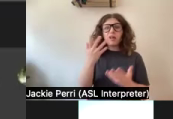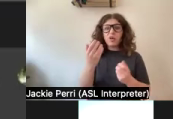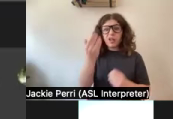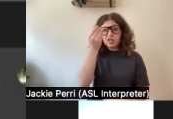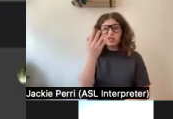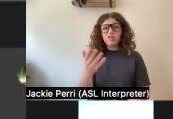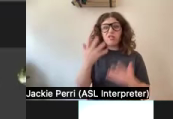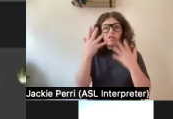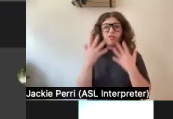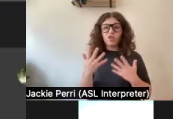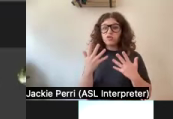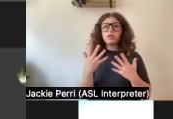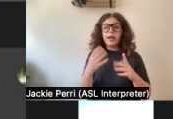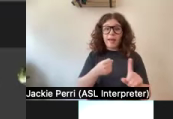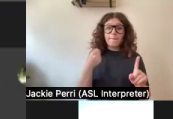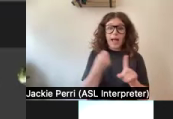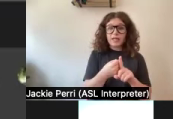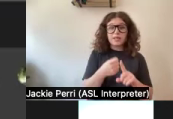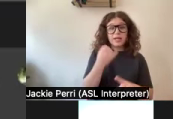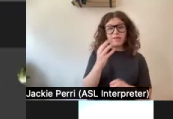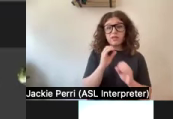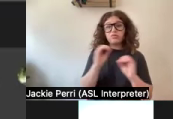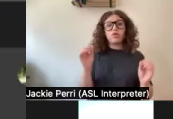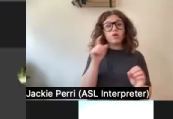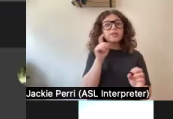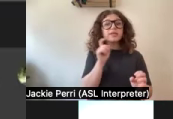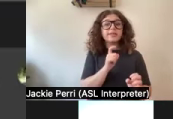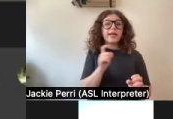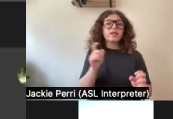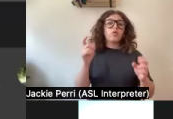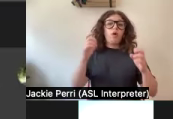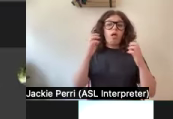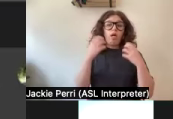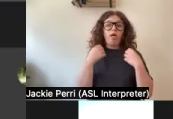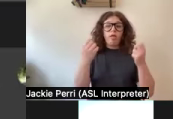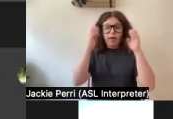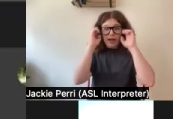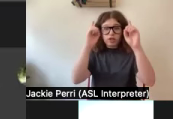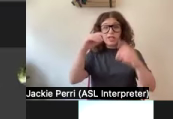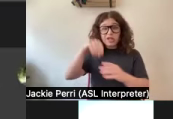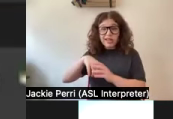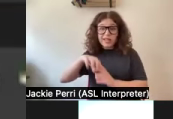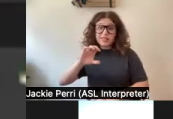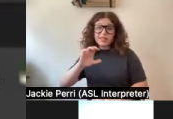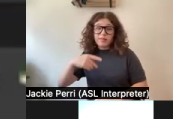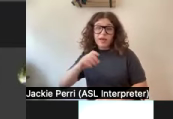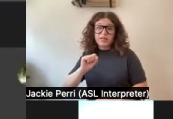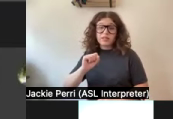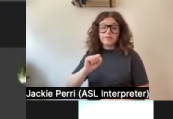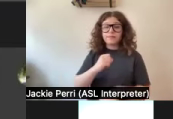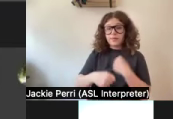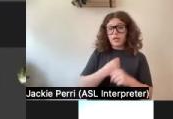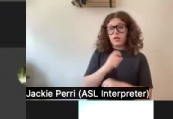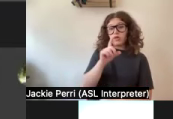impact when there isn't sexual health education in CPS. In 2024, the